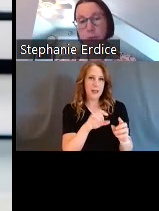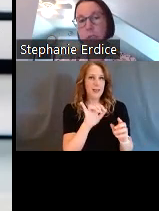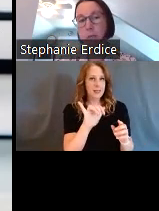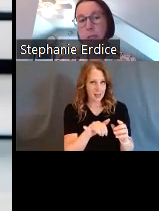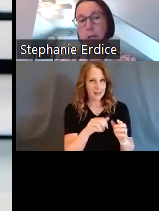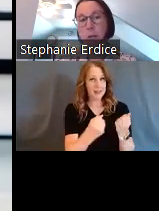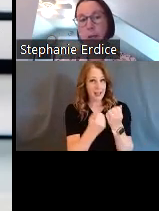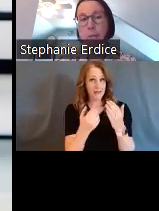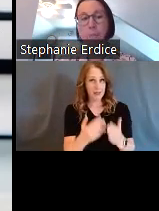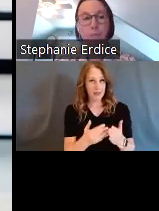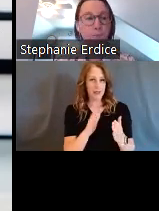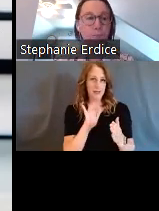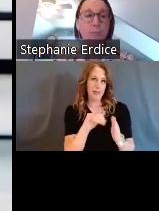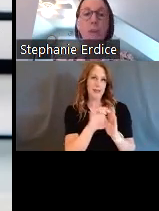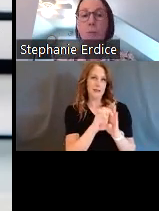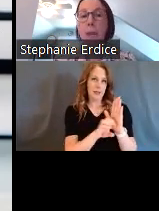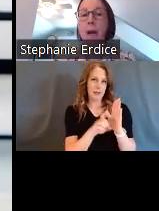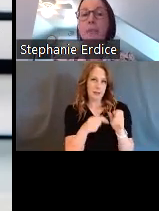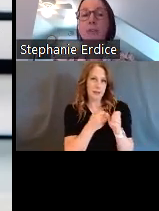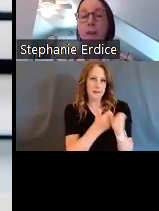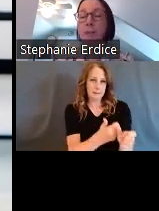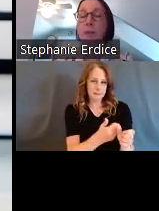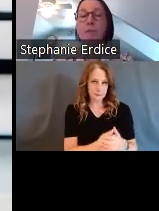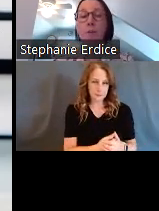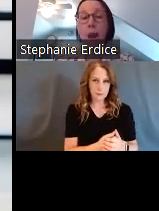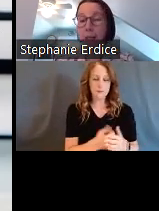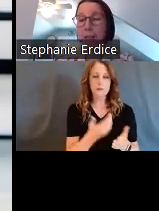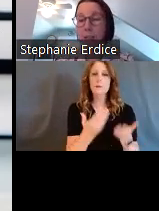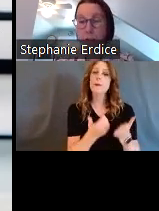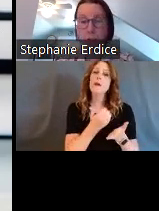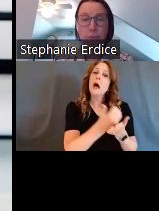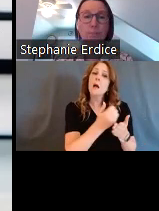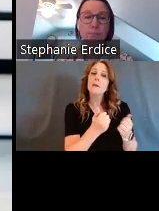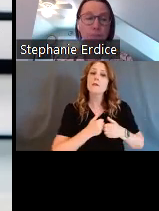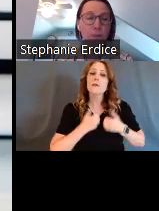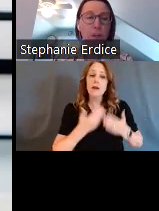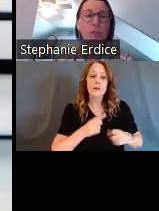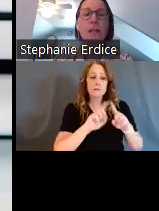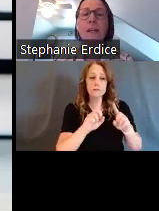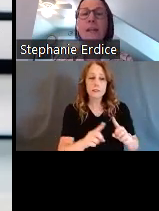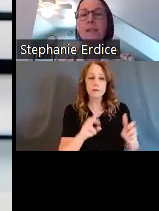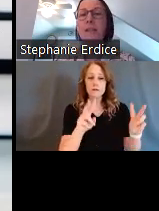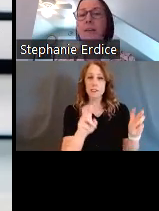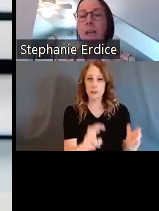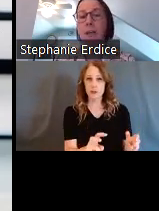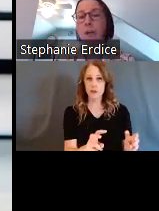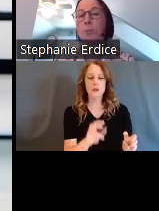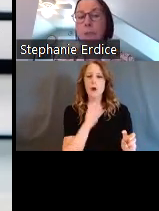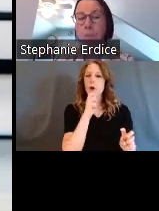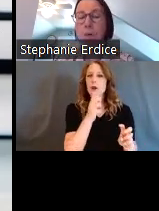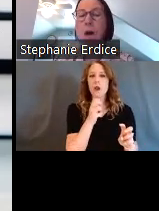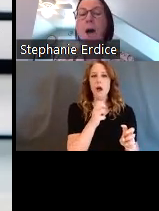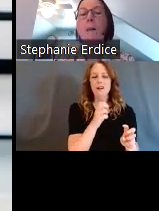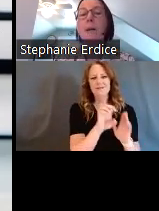the direction you need to be going in. You may help the survivor with a variety of issues. So that's not necessarily an